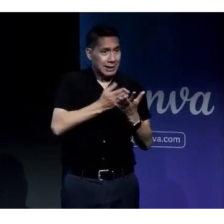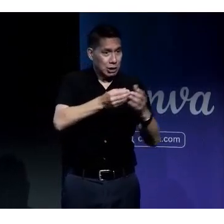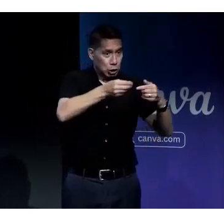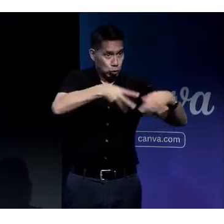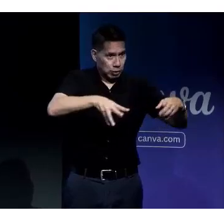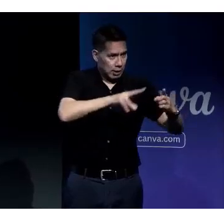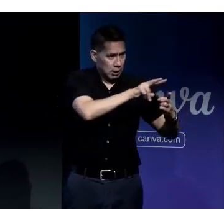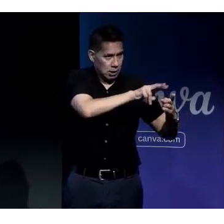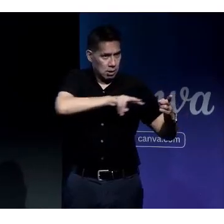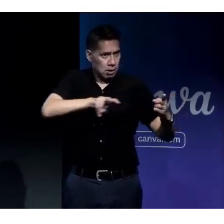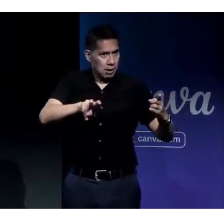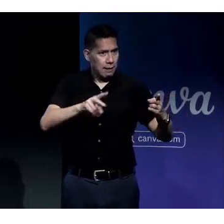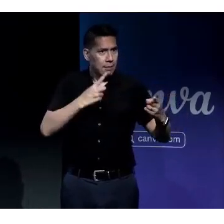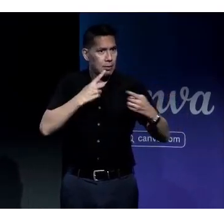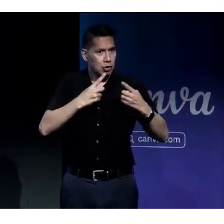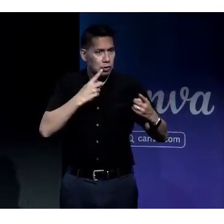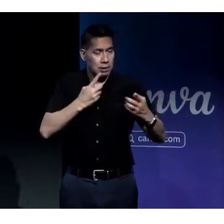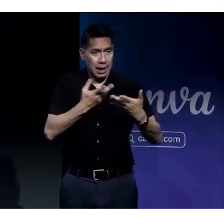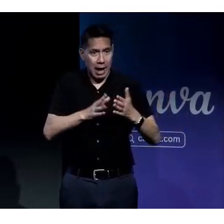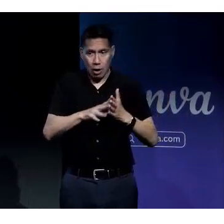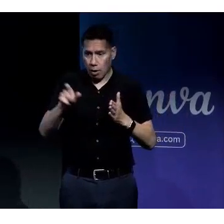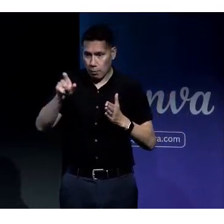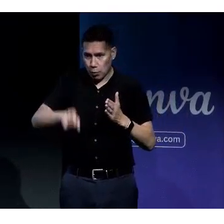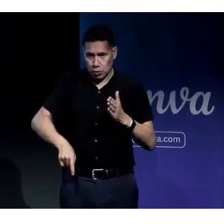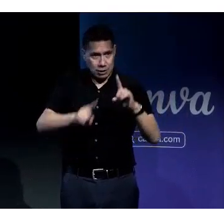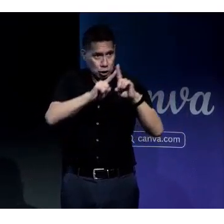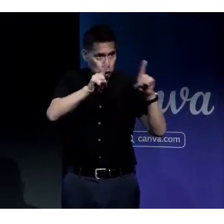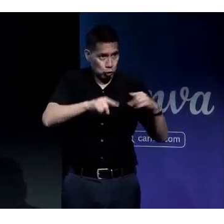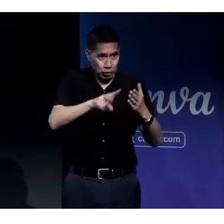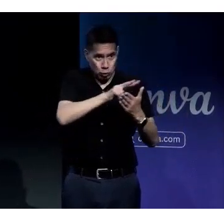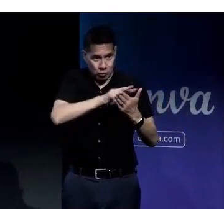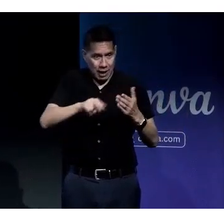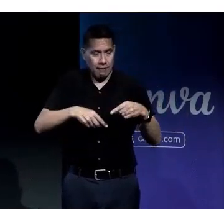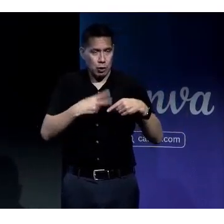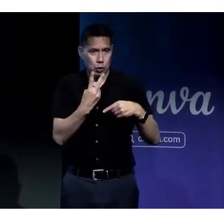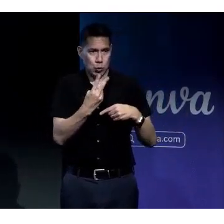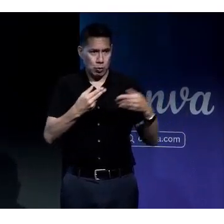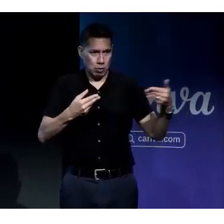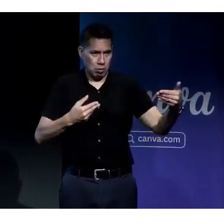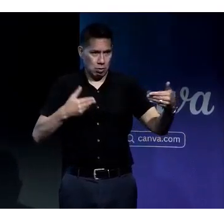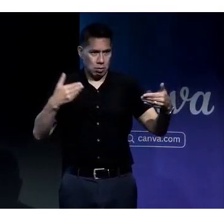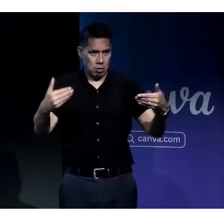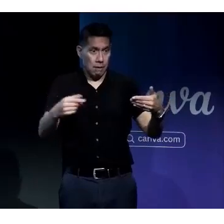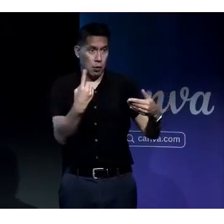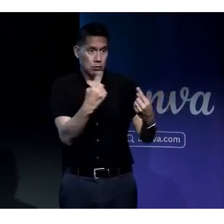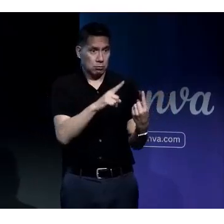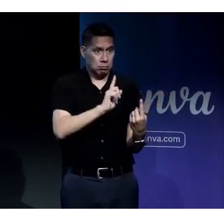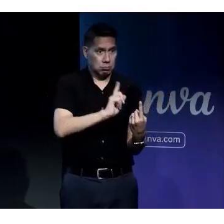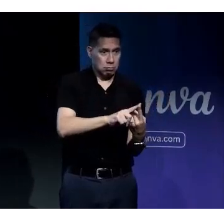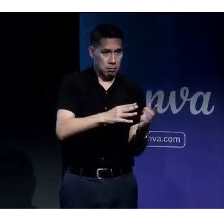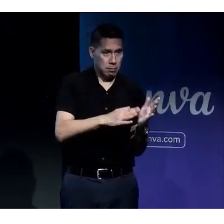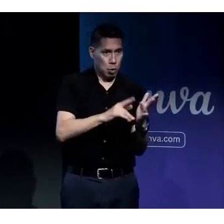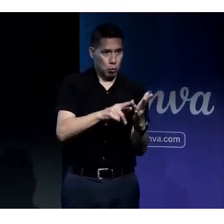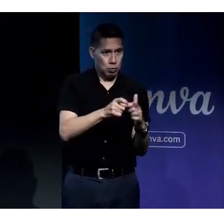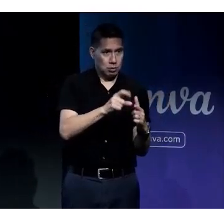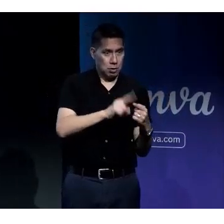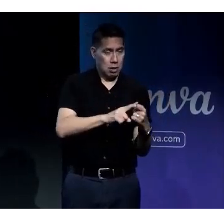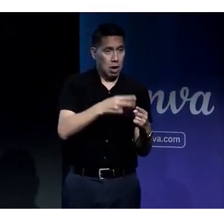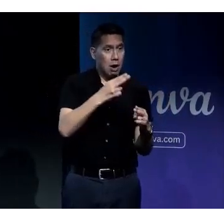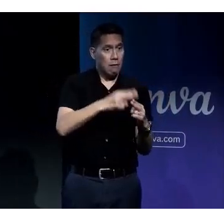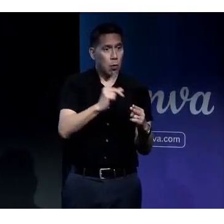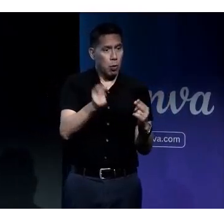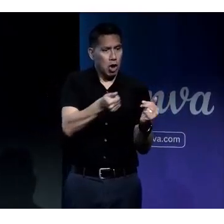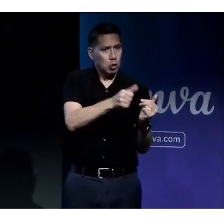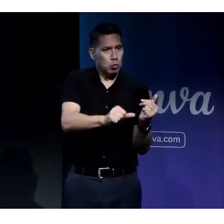but when it comes to how the user interacts with the screen reader, there are 2 modes. The first mode, which is the one for consuming